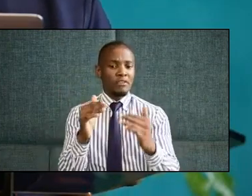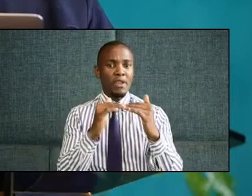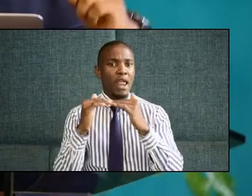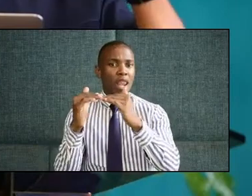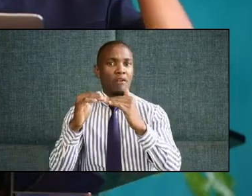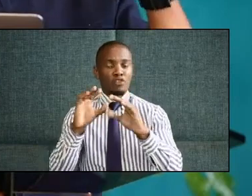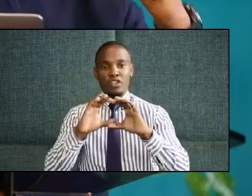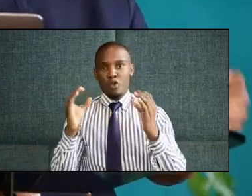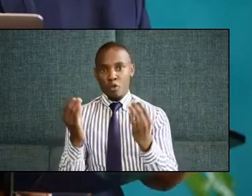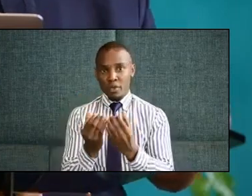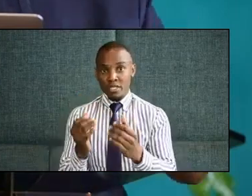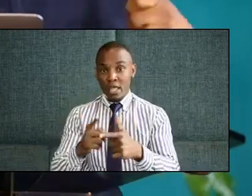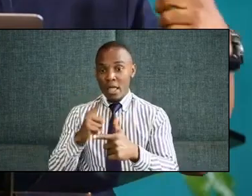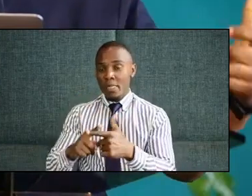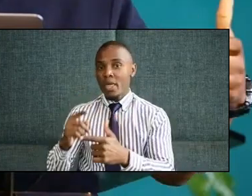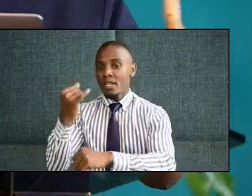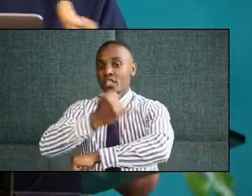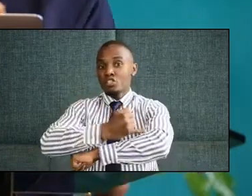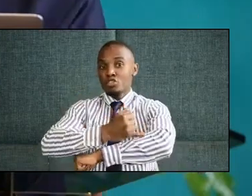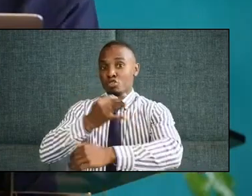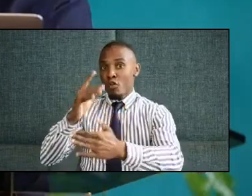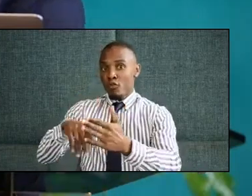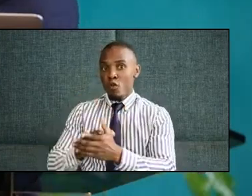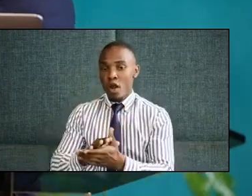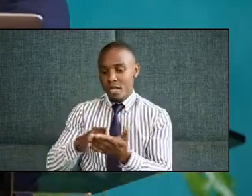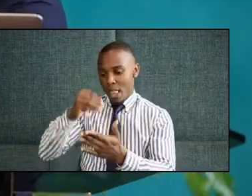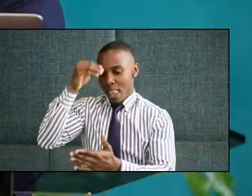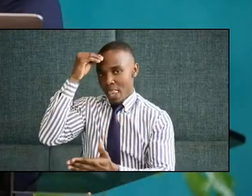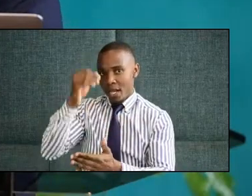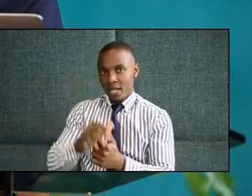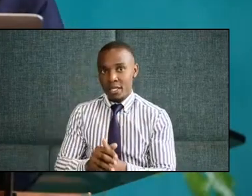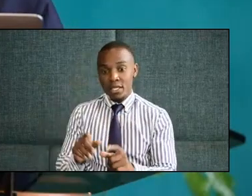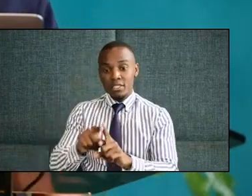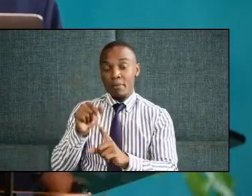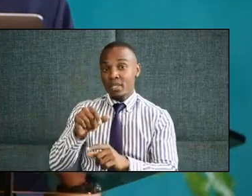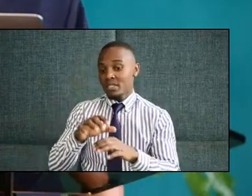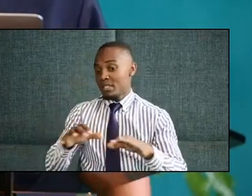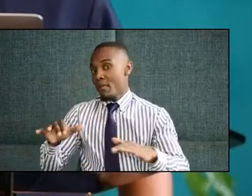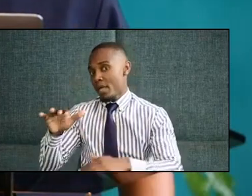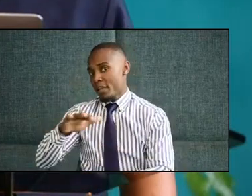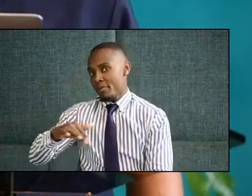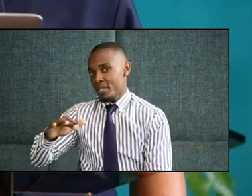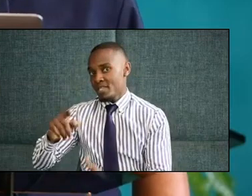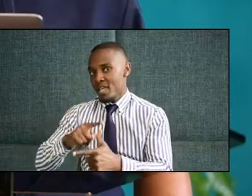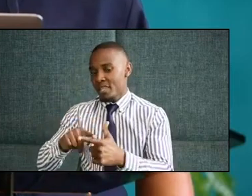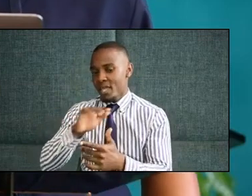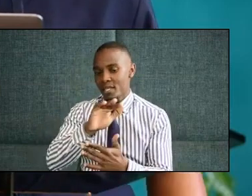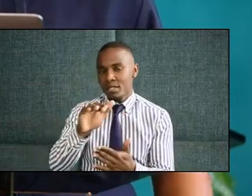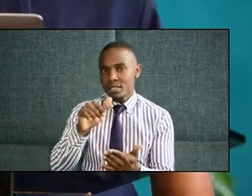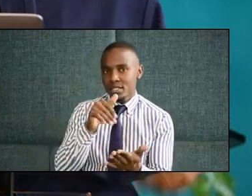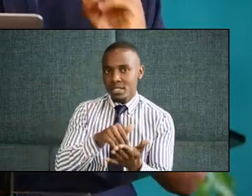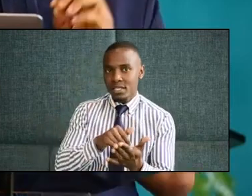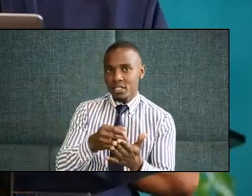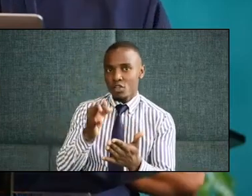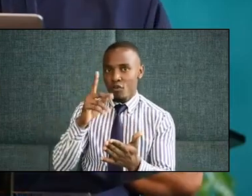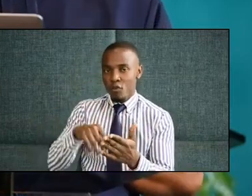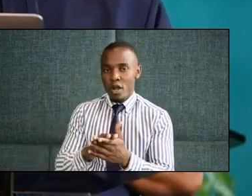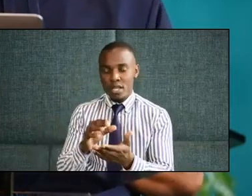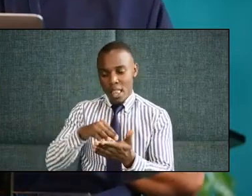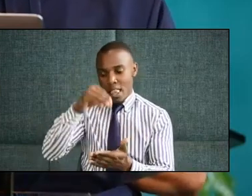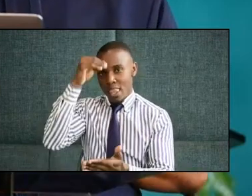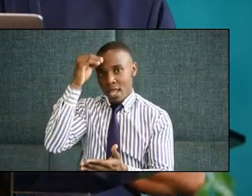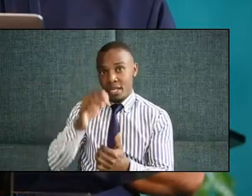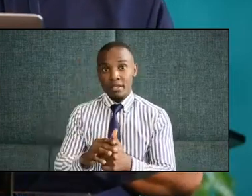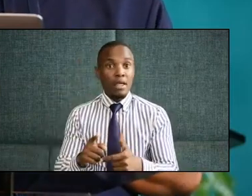community, and then the institutions of learning. We call it the marketplace, and then the centers of learning. During